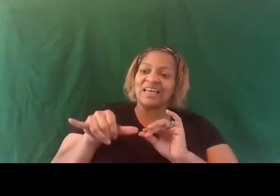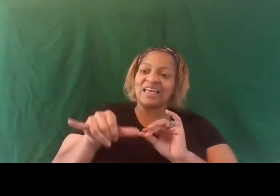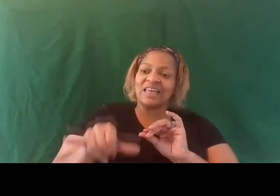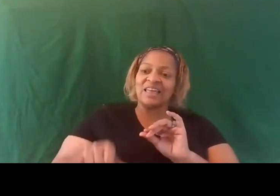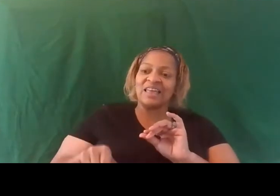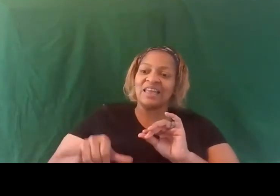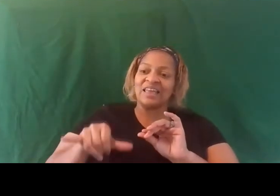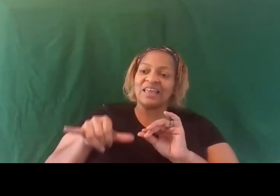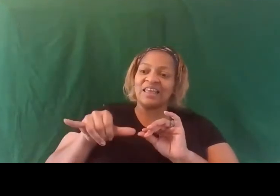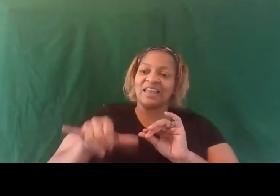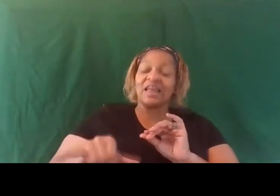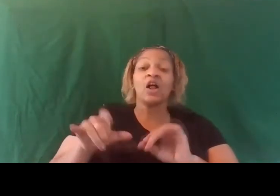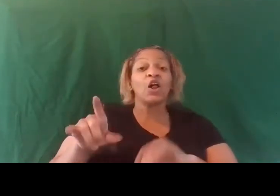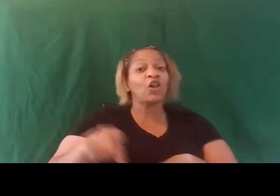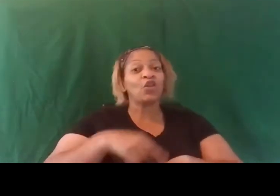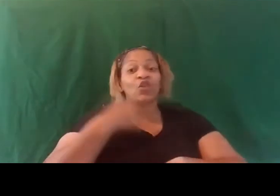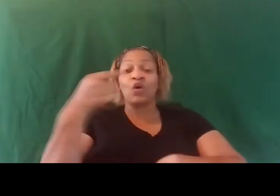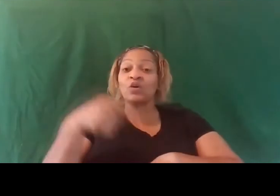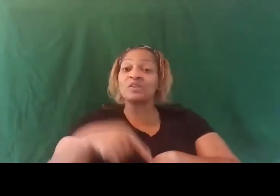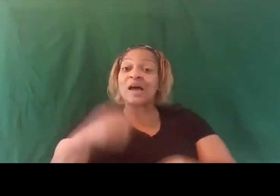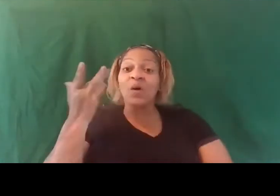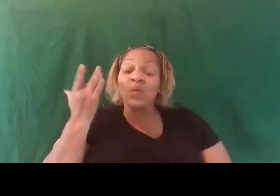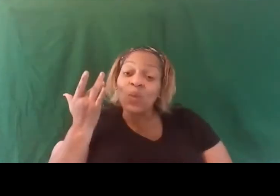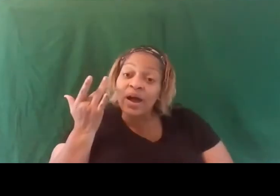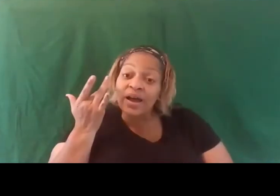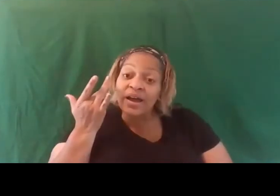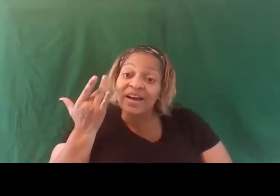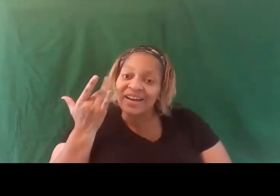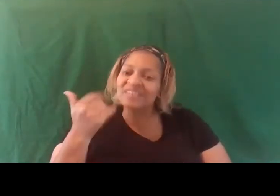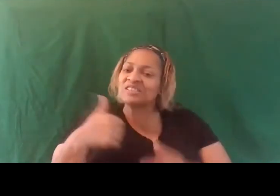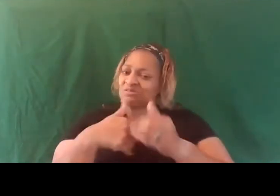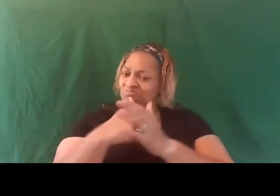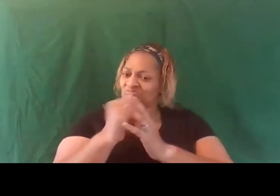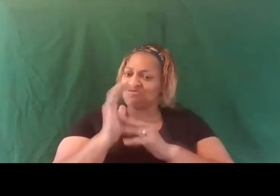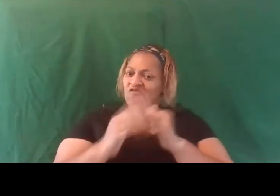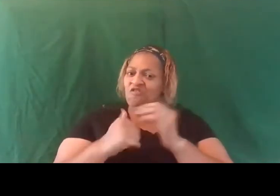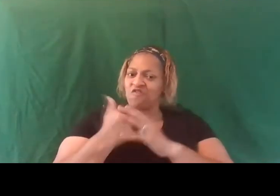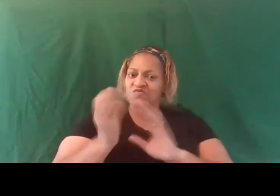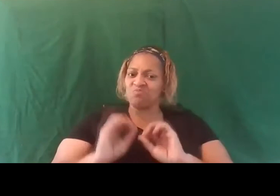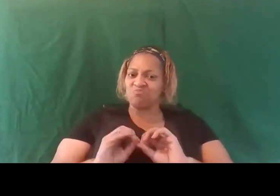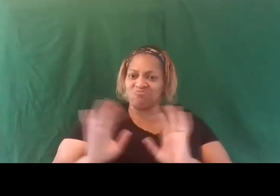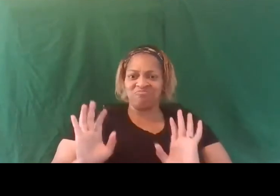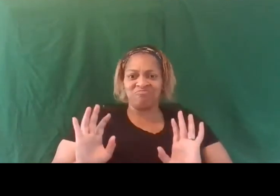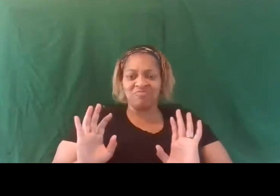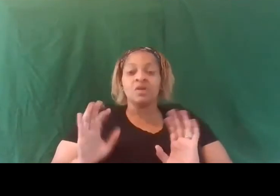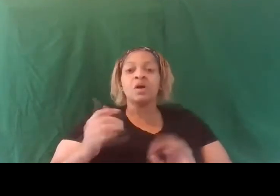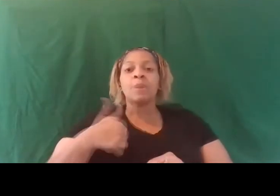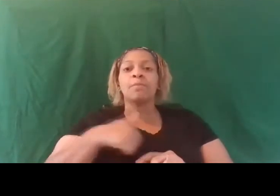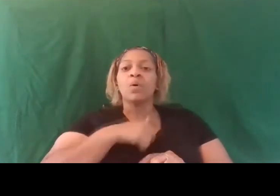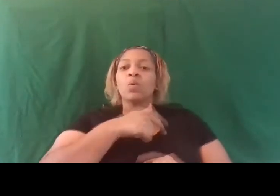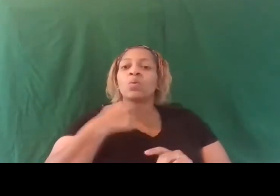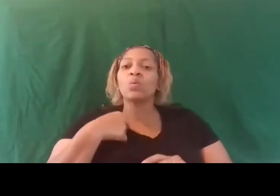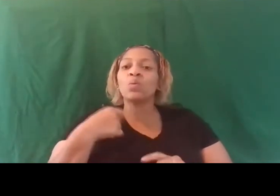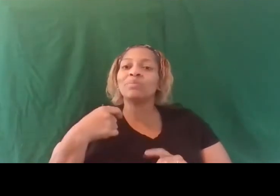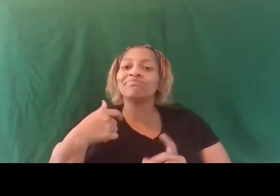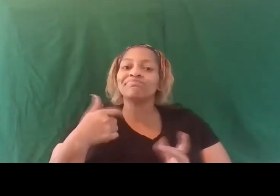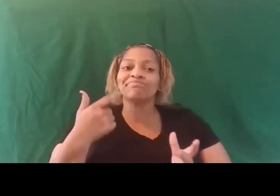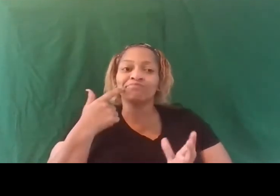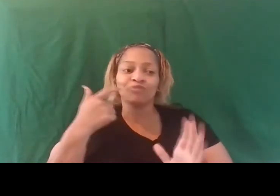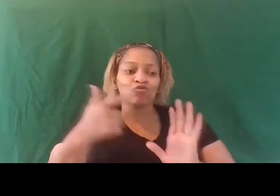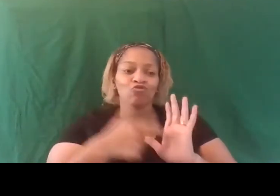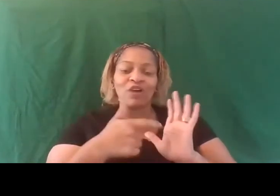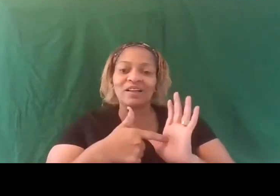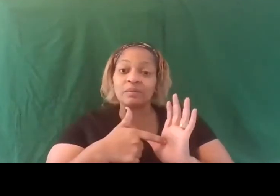Why? Because it's comfortable, right? Now, it's important to recognize there is a difference between